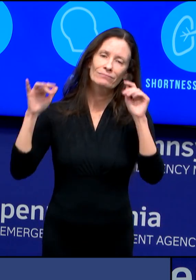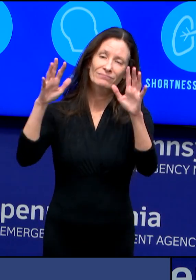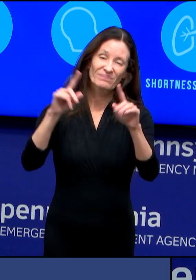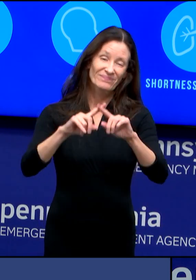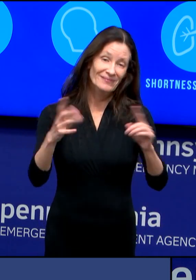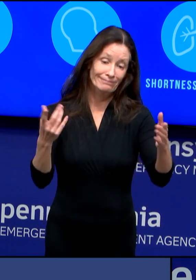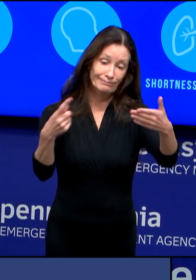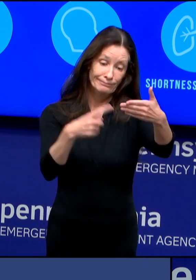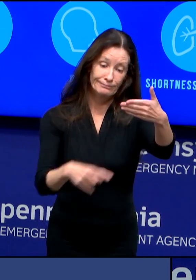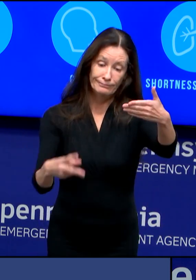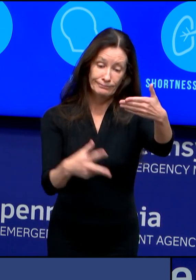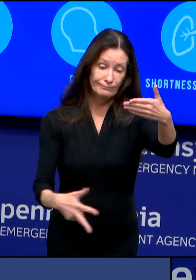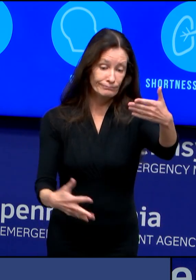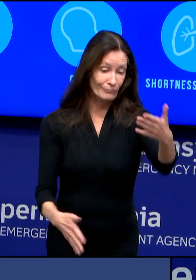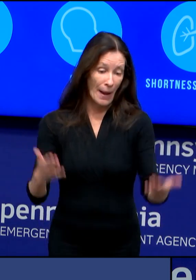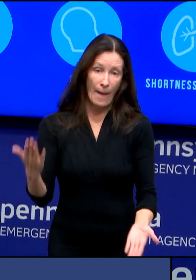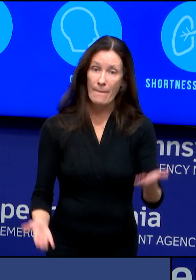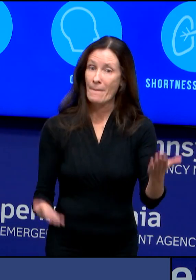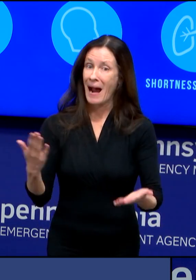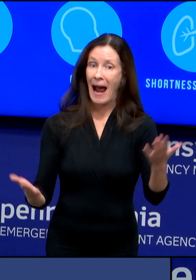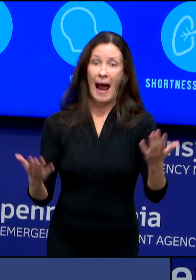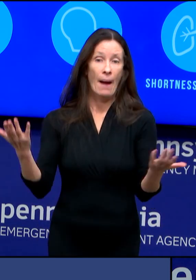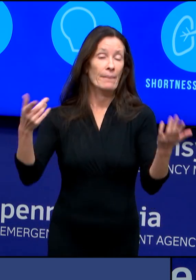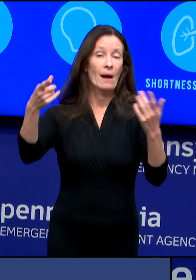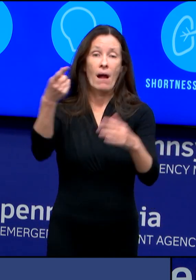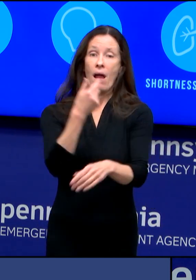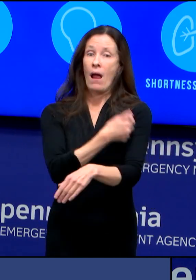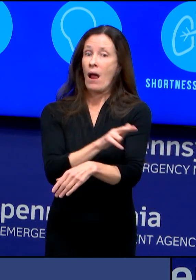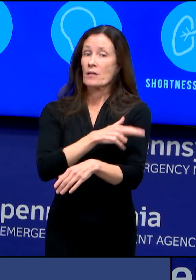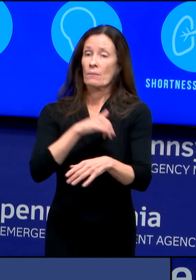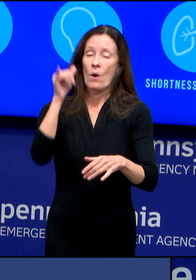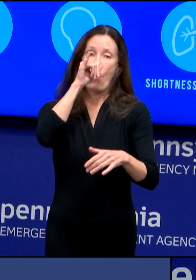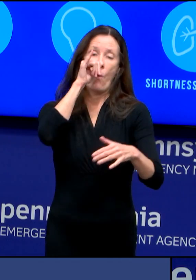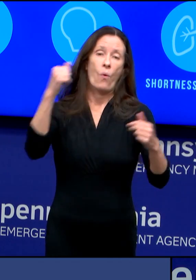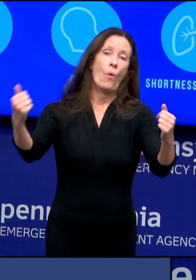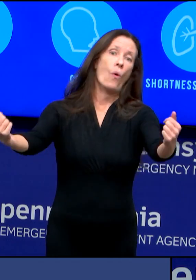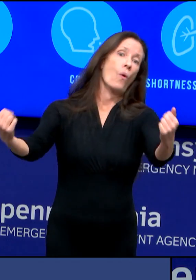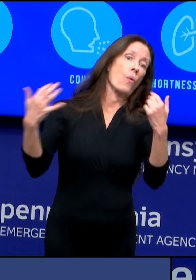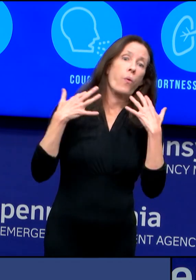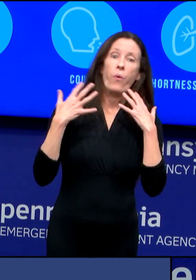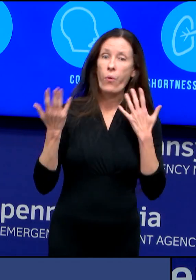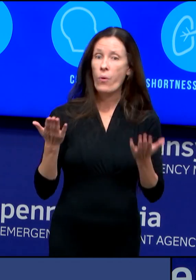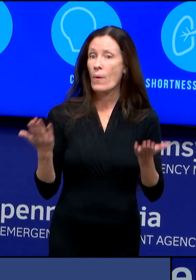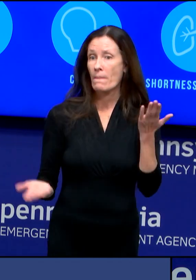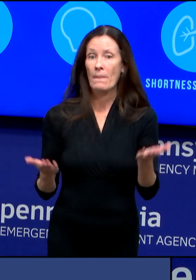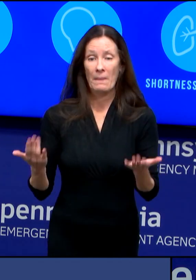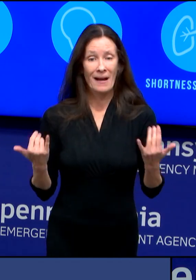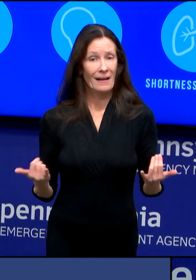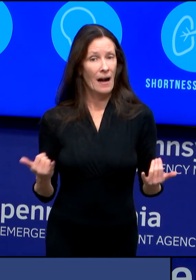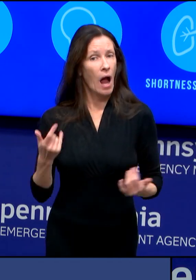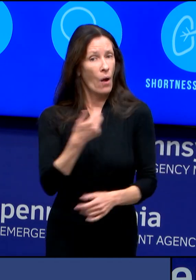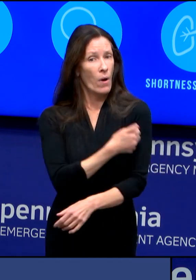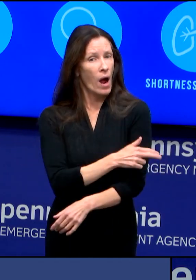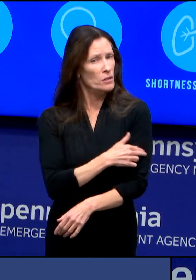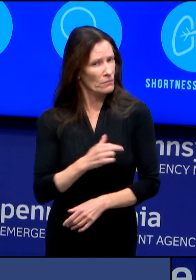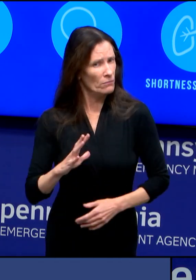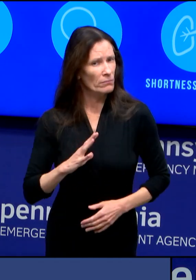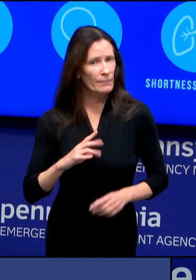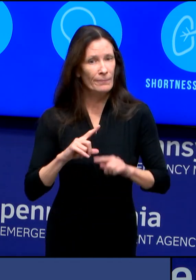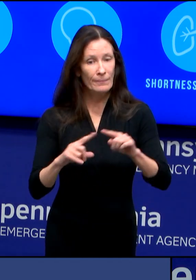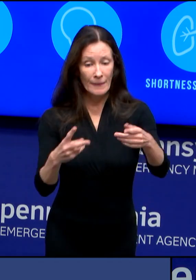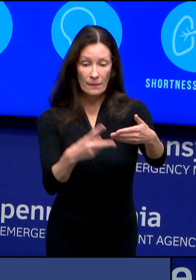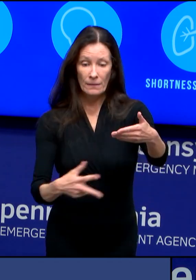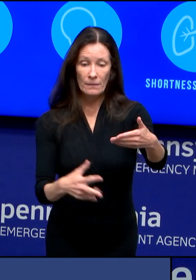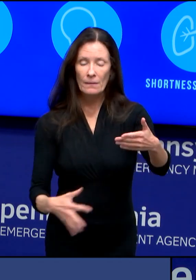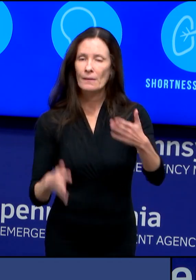they have enough masks, enough ventilators, enough beds, enough staffing. And so that is an effort, a